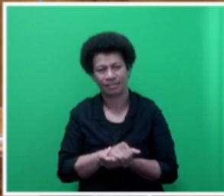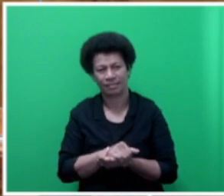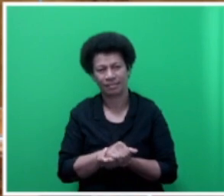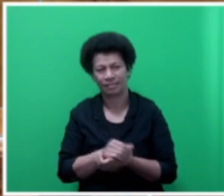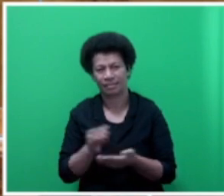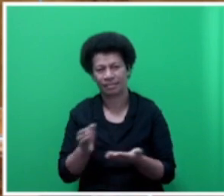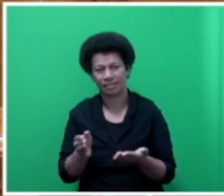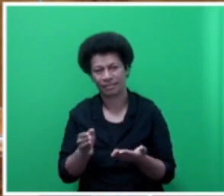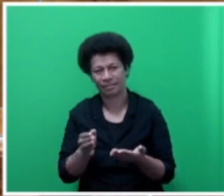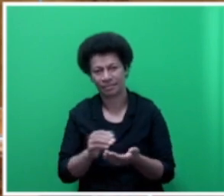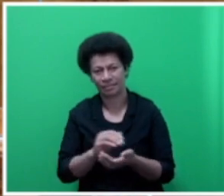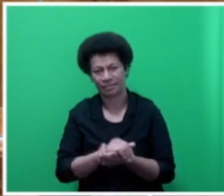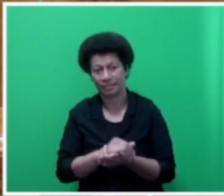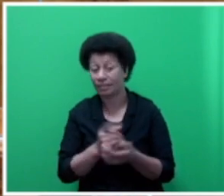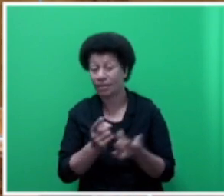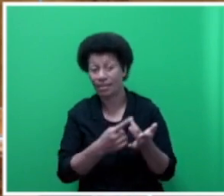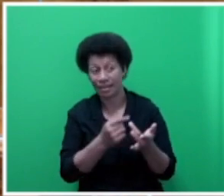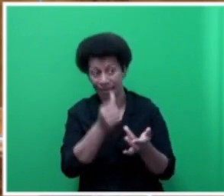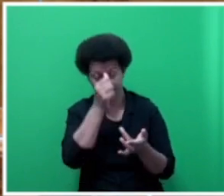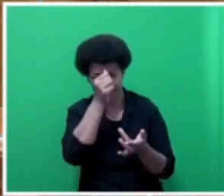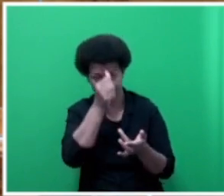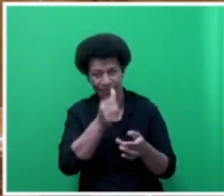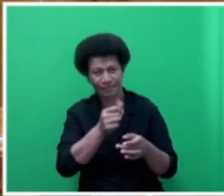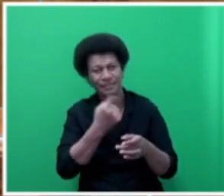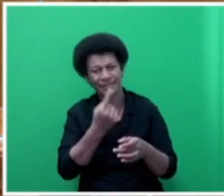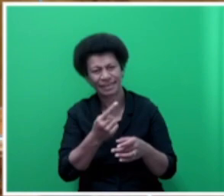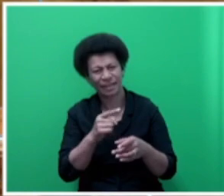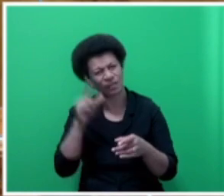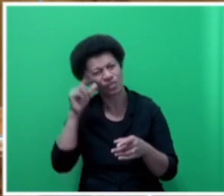Indians of Indian descent are late starters.